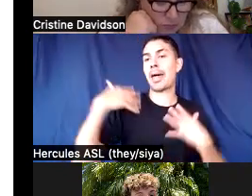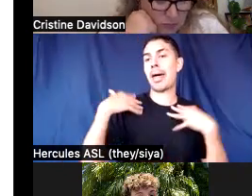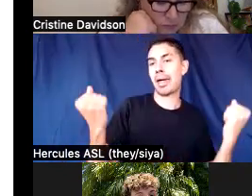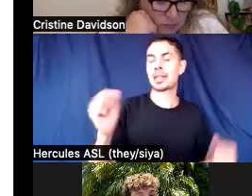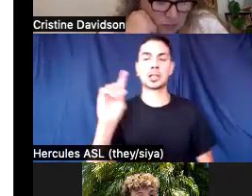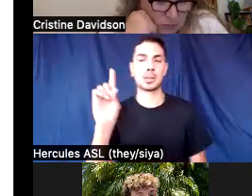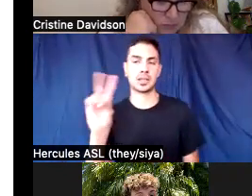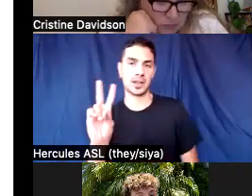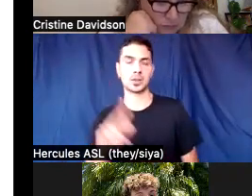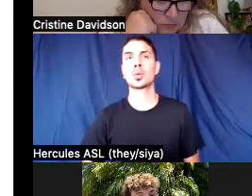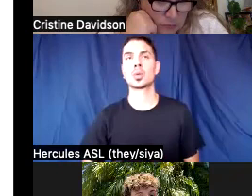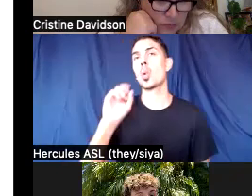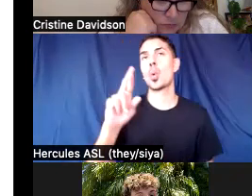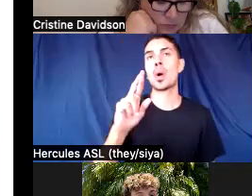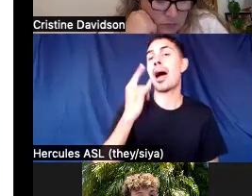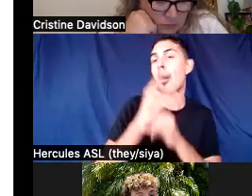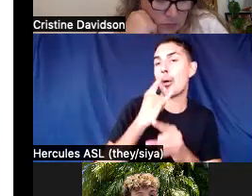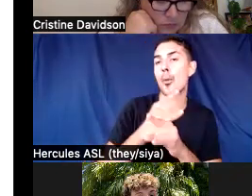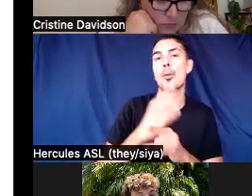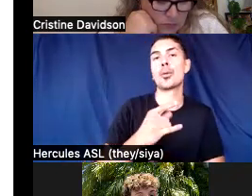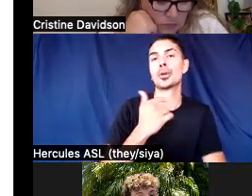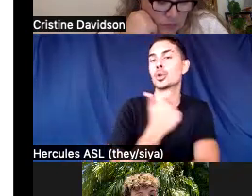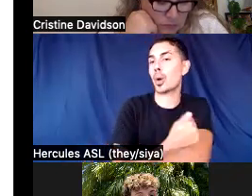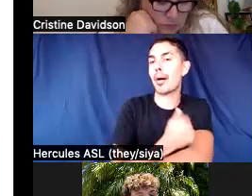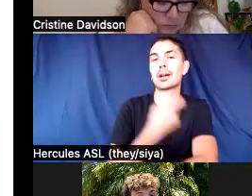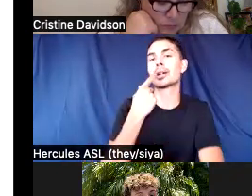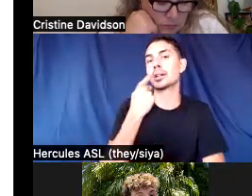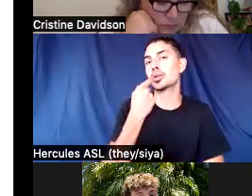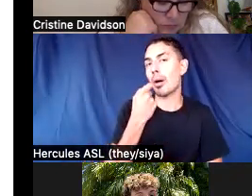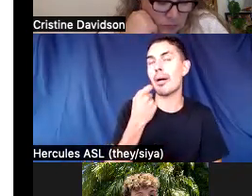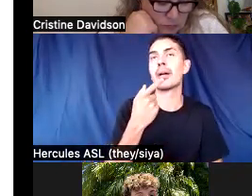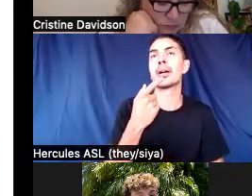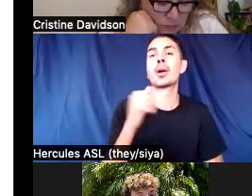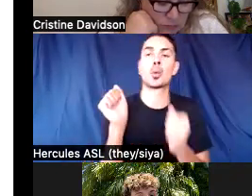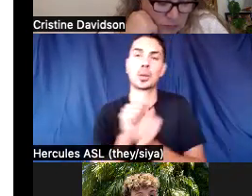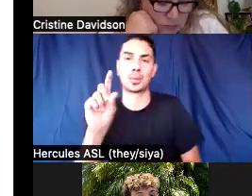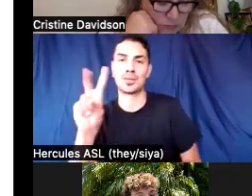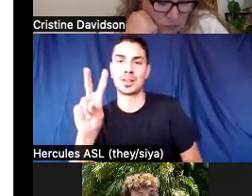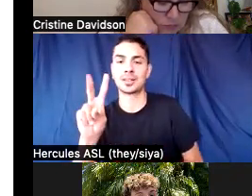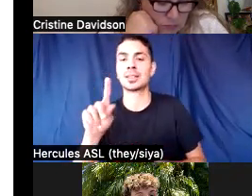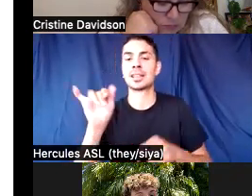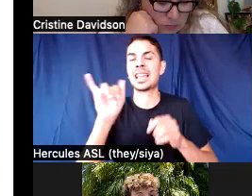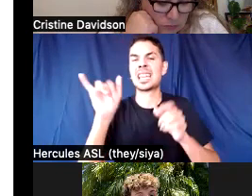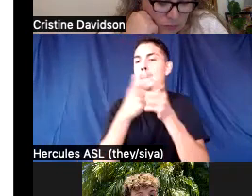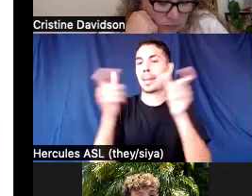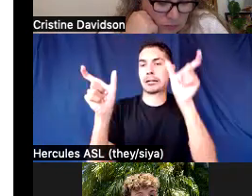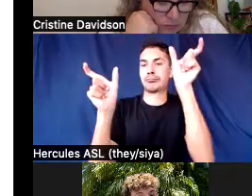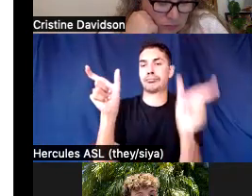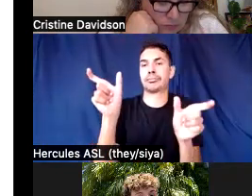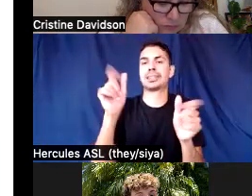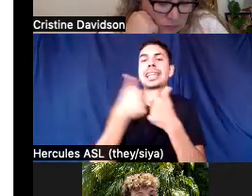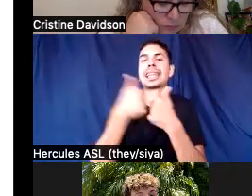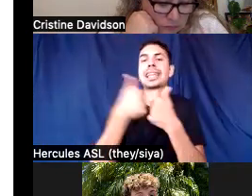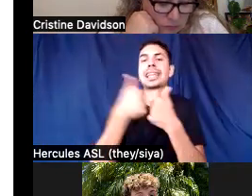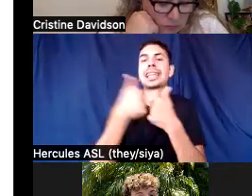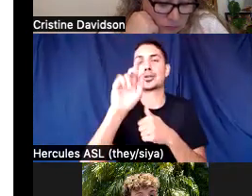violence or substance abuse and sexual violence. It used to be like cut into big, huge Tetris blocks. But it